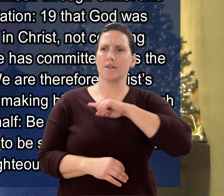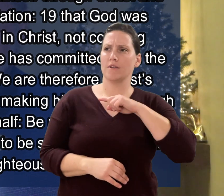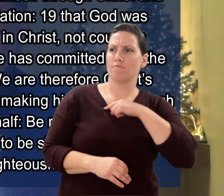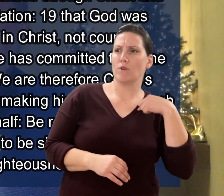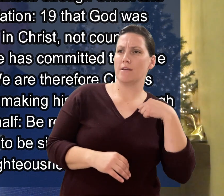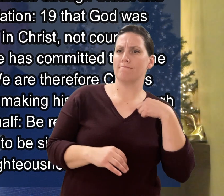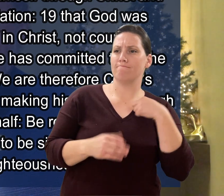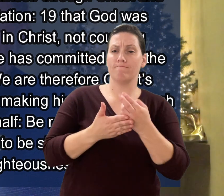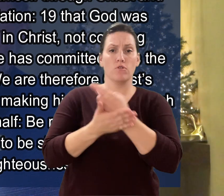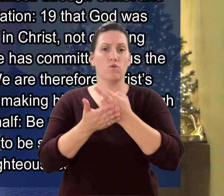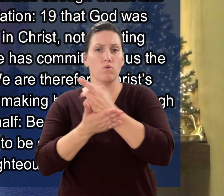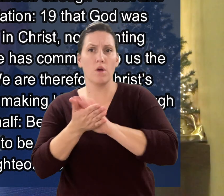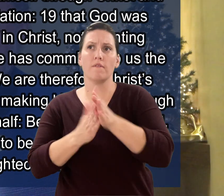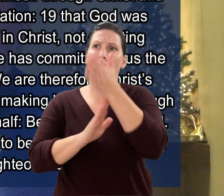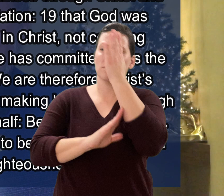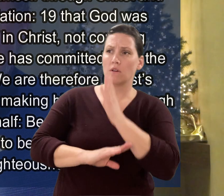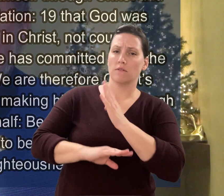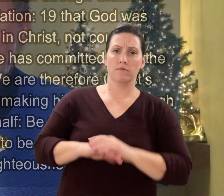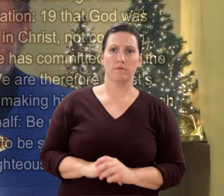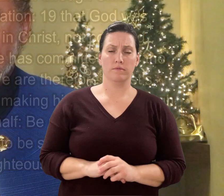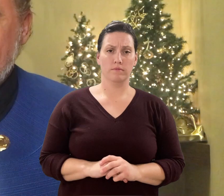become the righteousness of God.